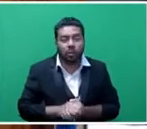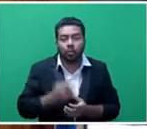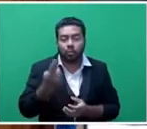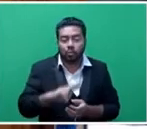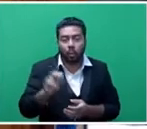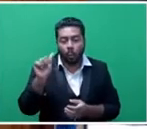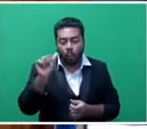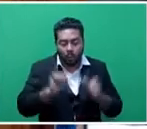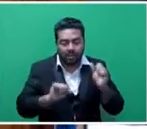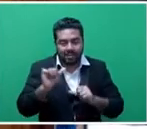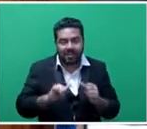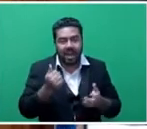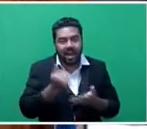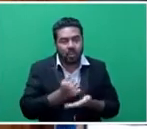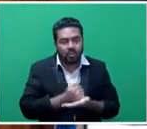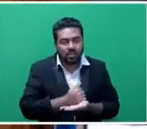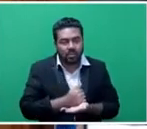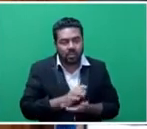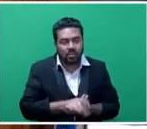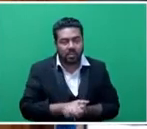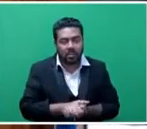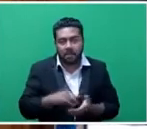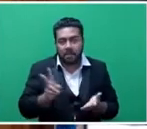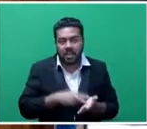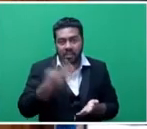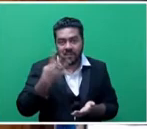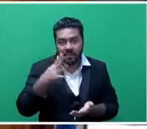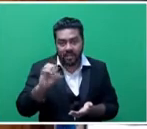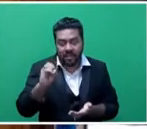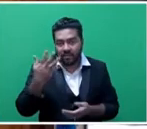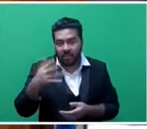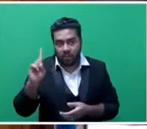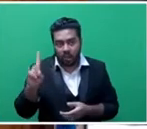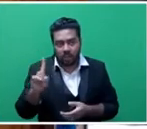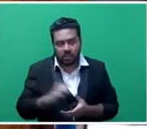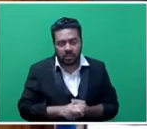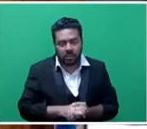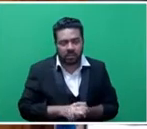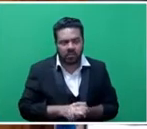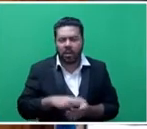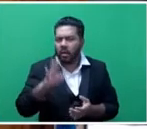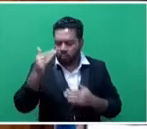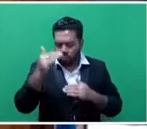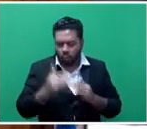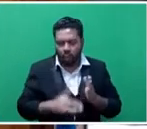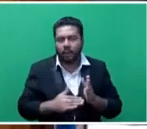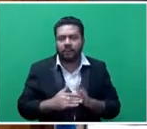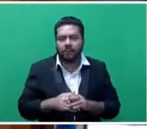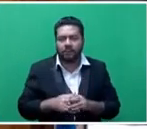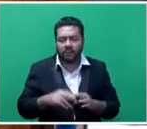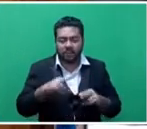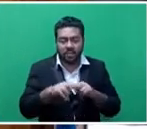accounts. These entities are listed at page 50 and 51 of the main report and comprise of the following entities: